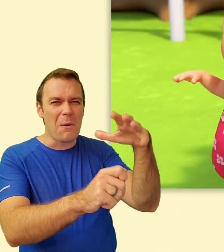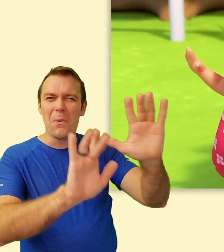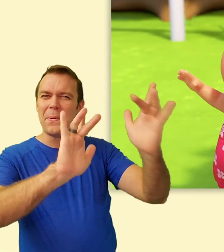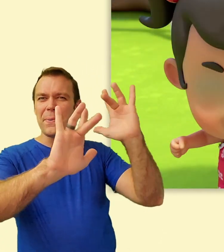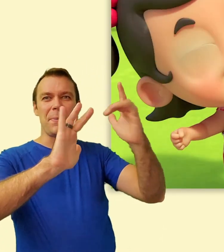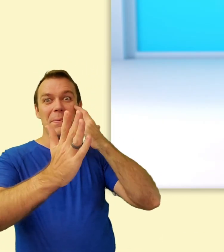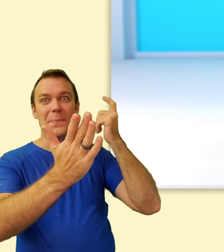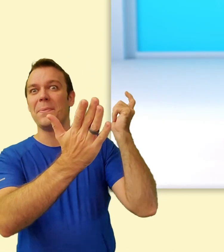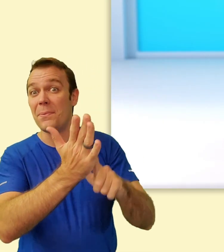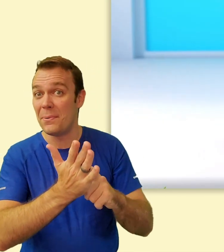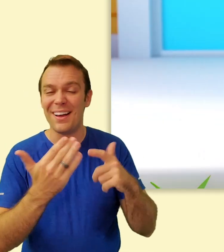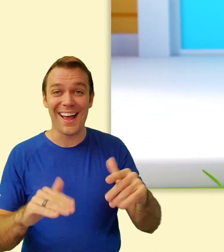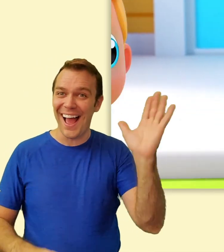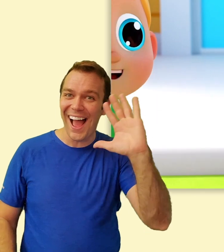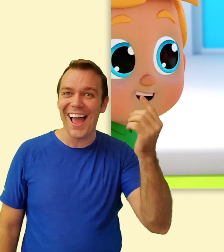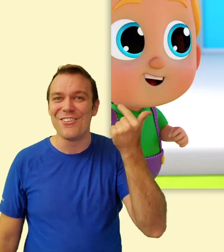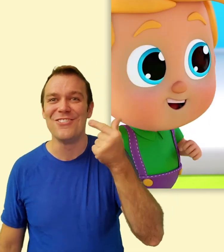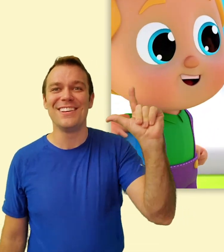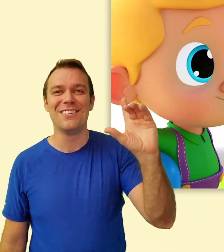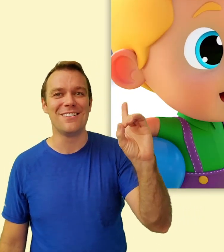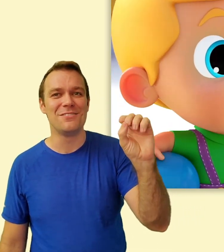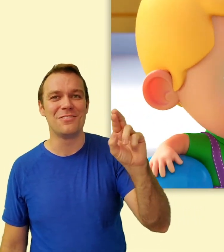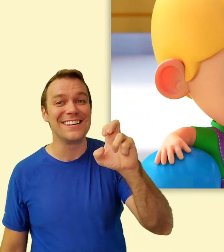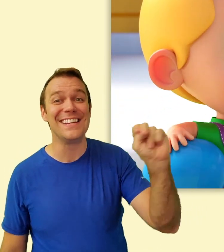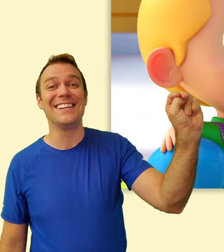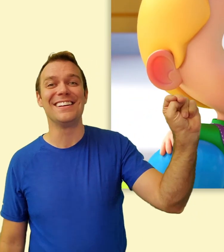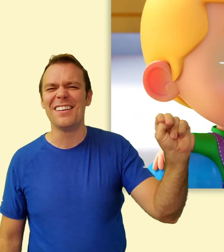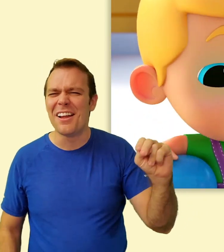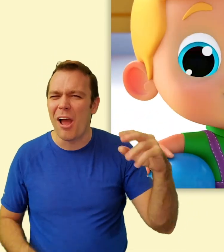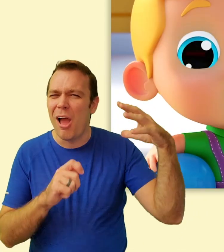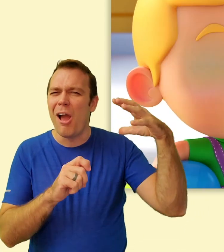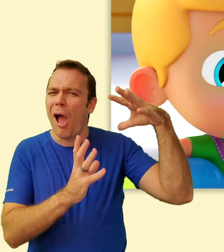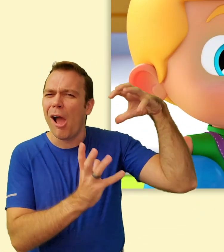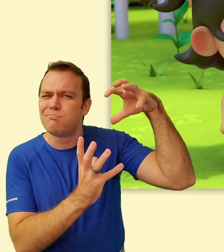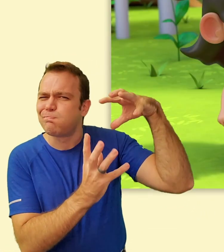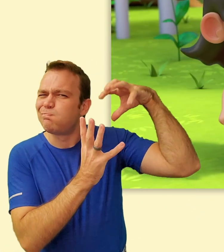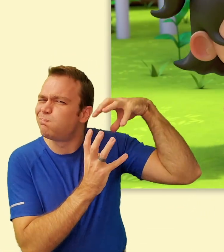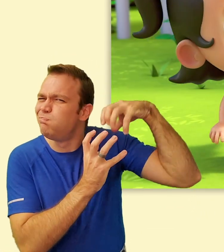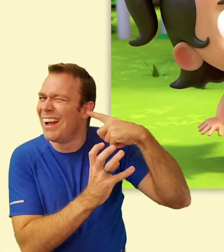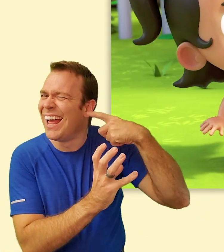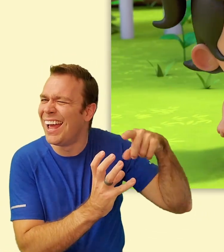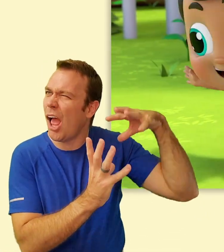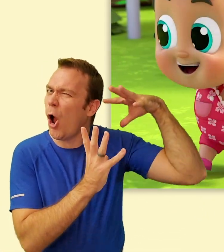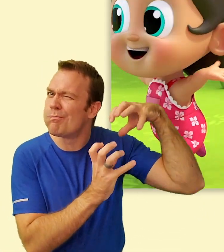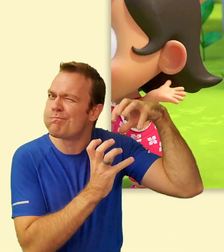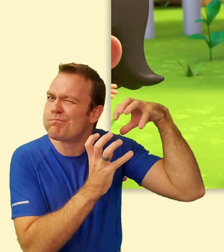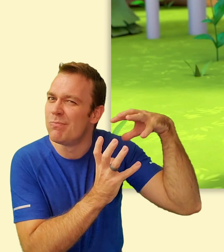up there. Hi, Green Doreen. Balloons make squeaky noise.